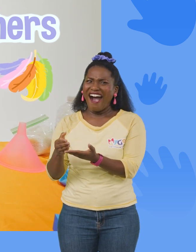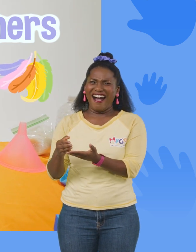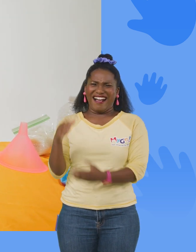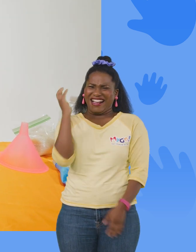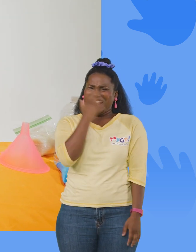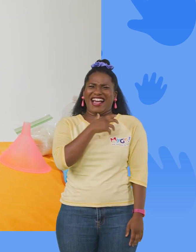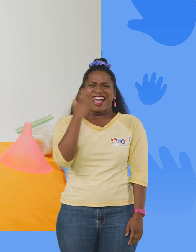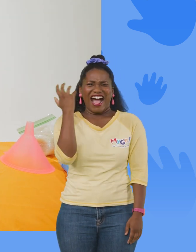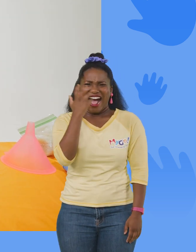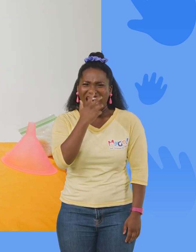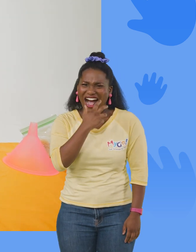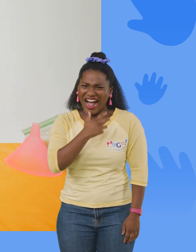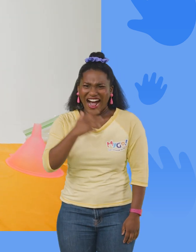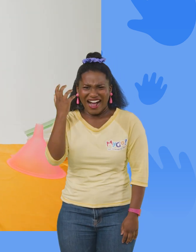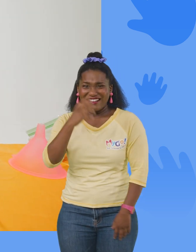Whoa,